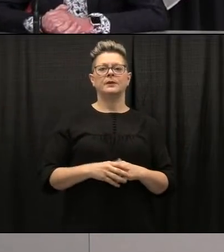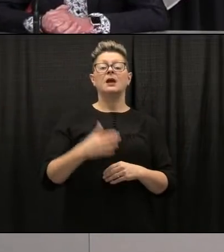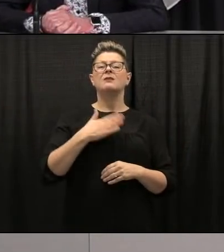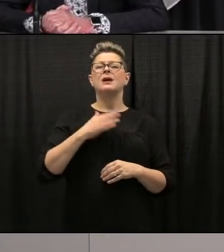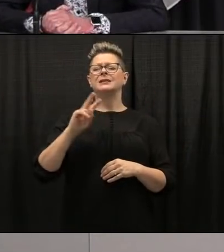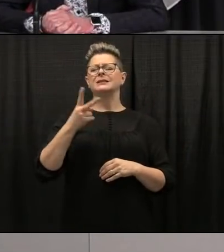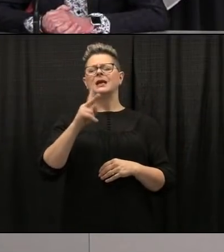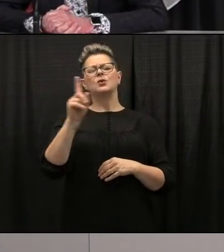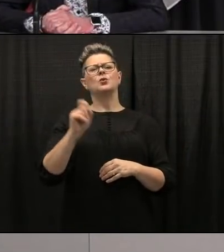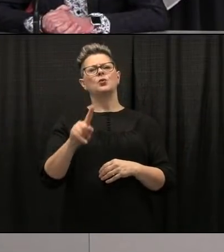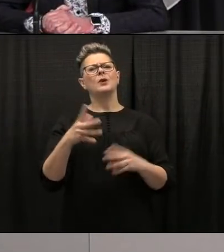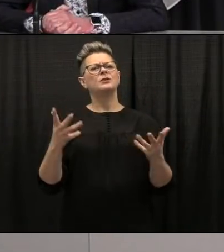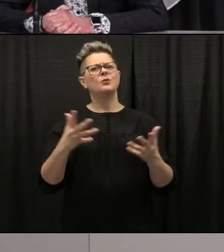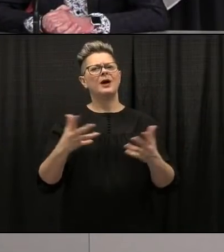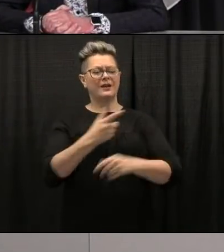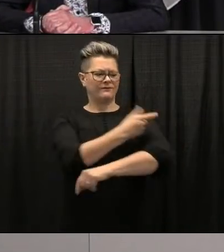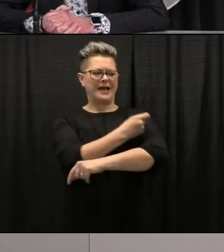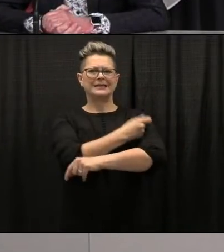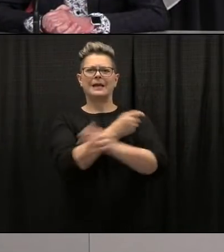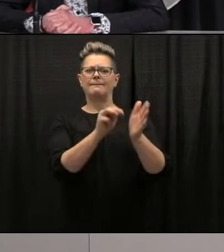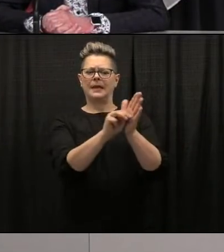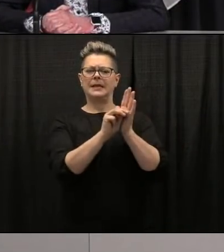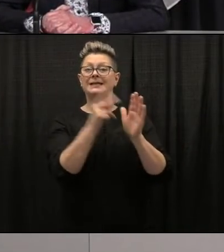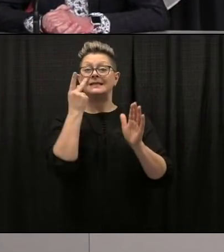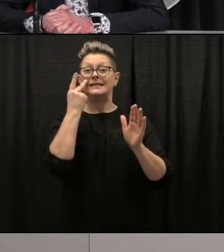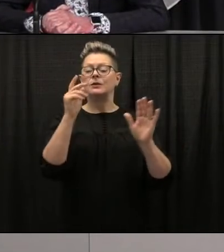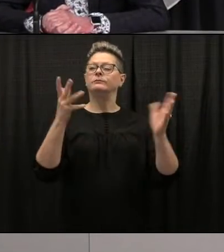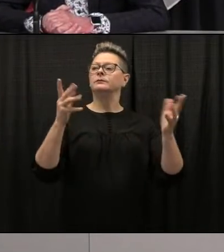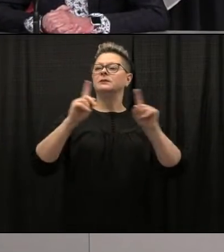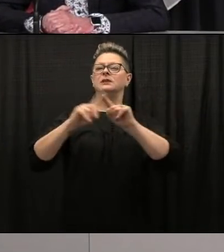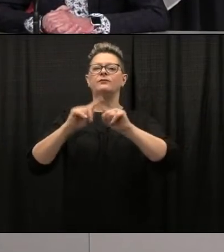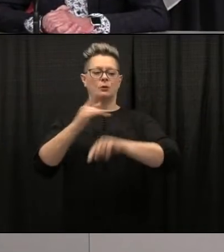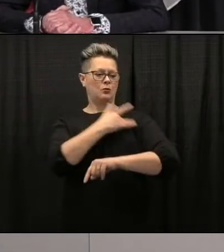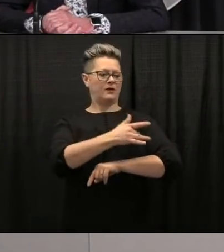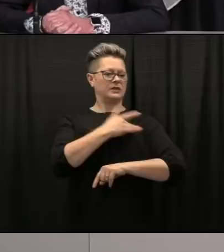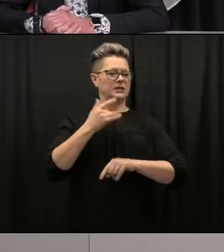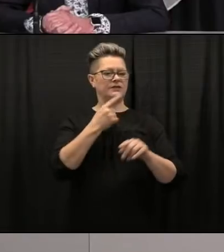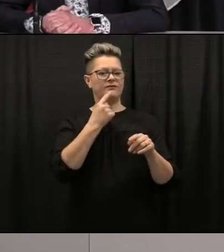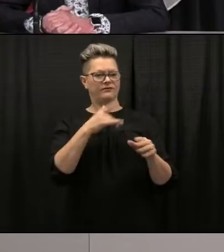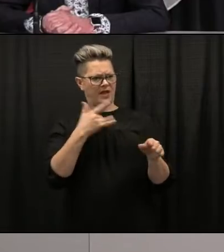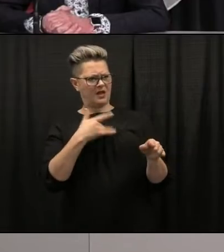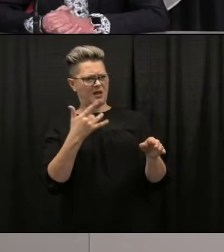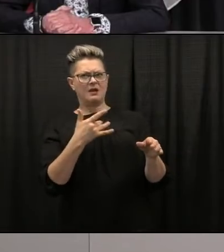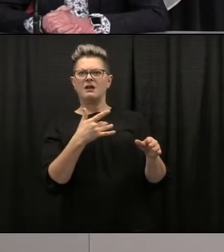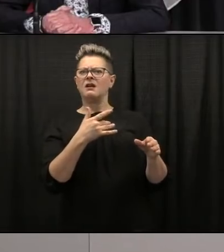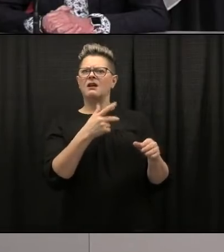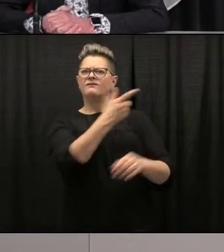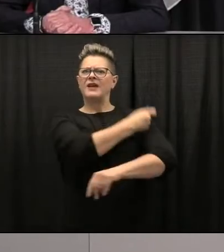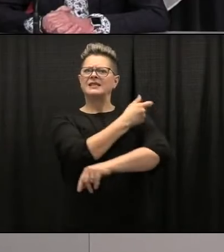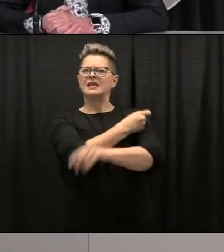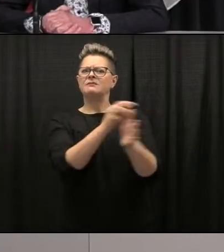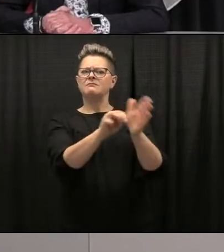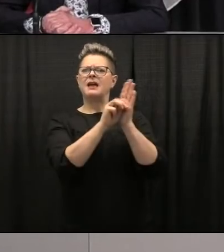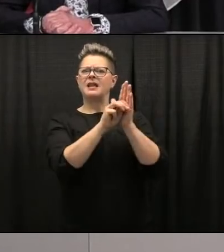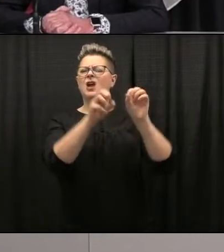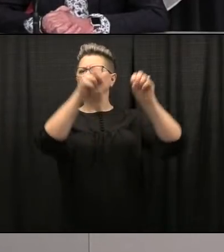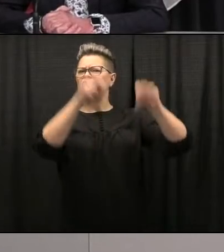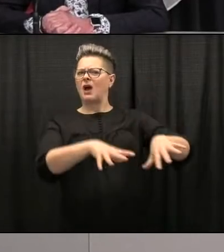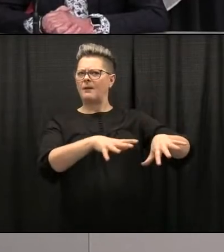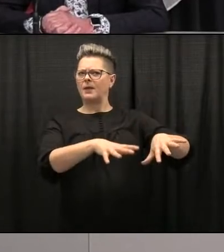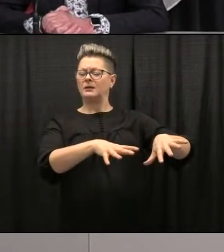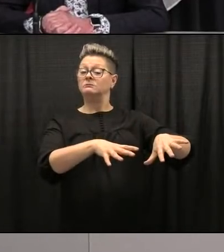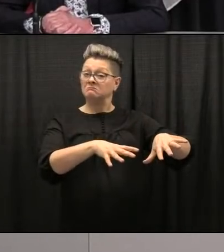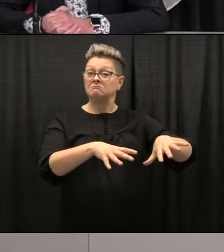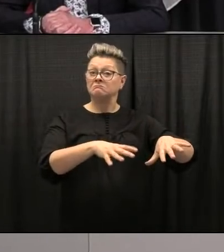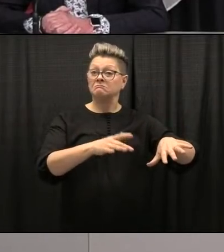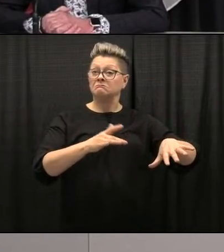is about the vaccine mandate. We've seen other provinces abandon their vaccine mandates in the past 2 days. Is that